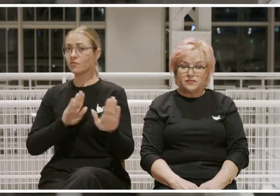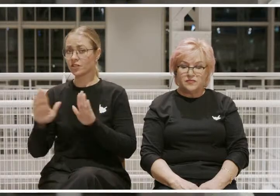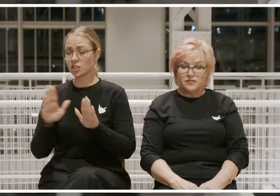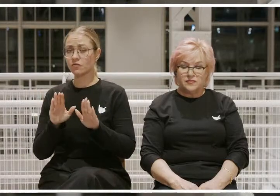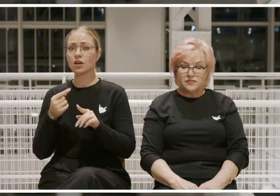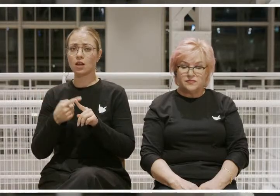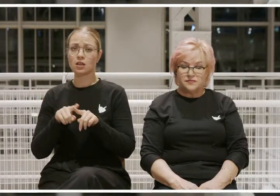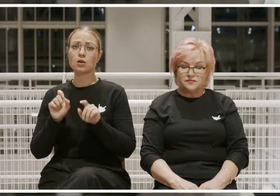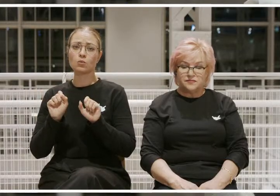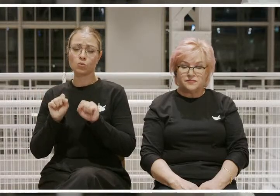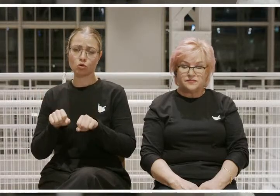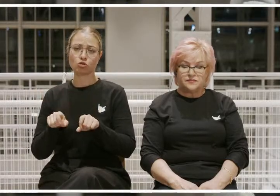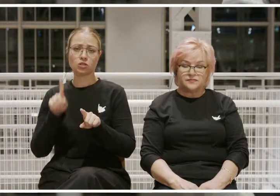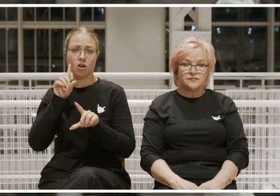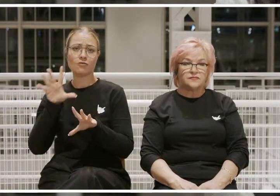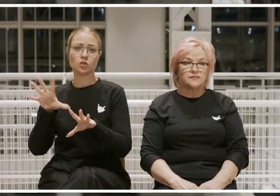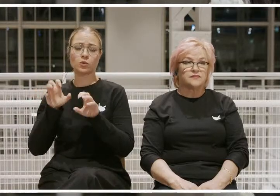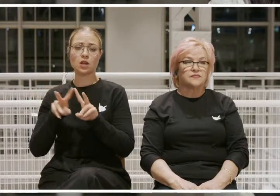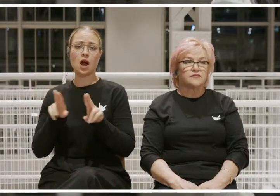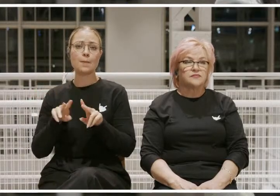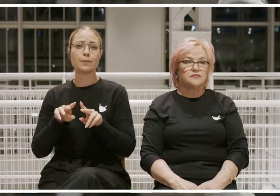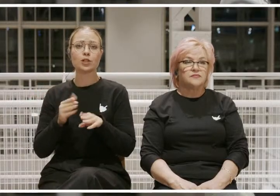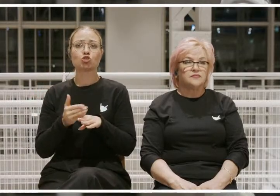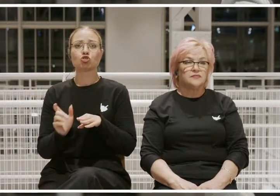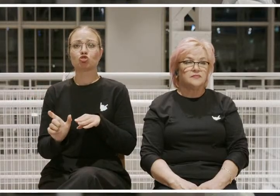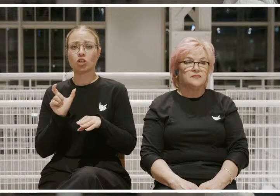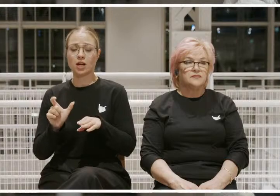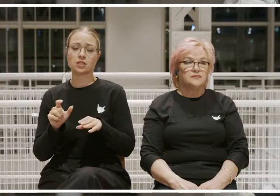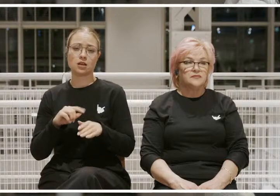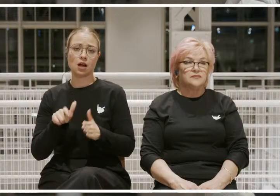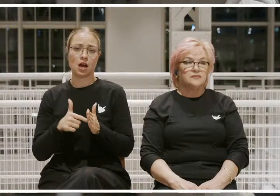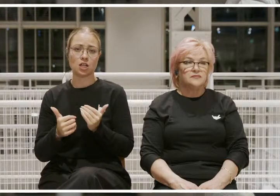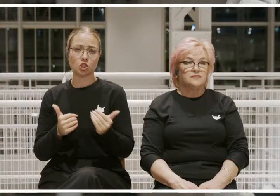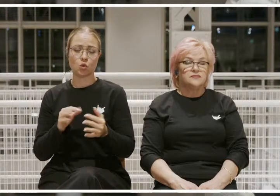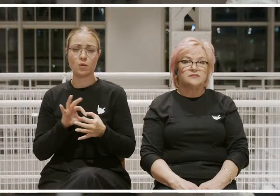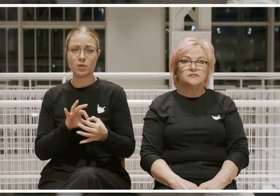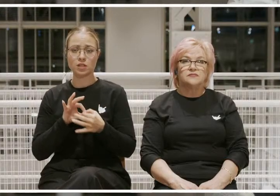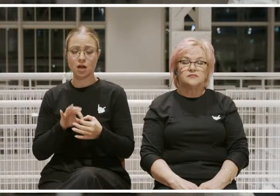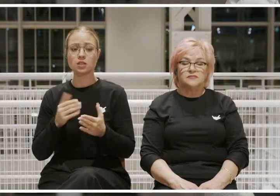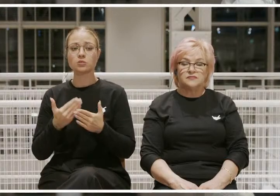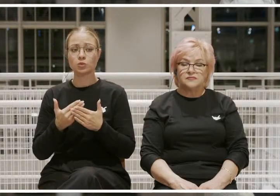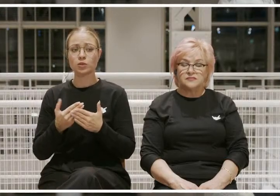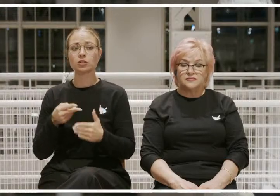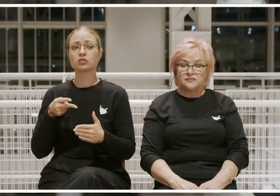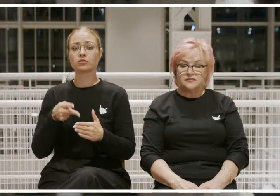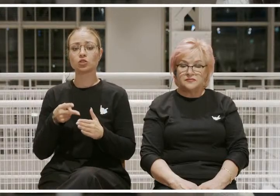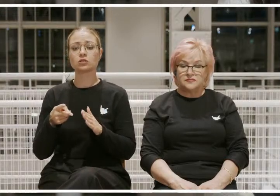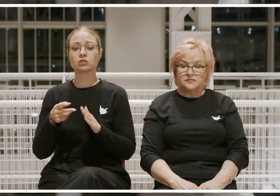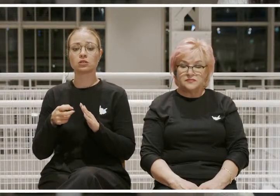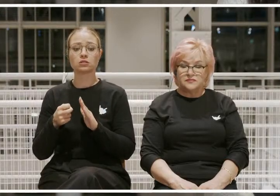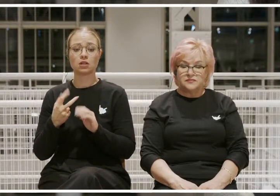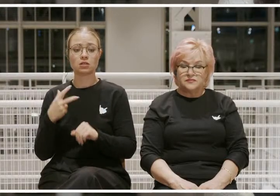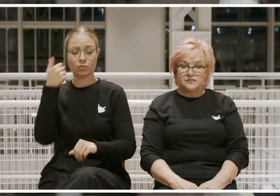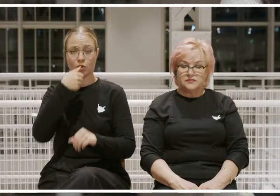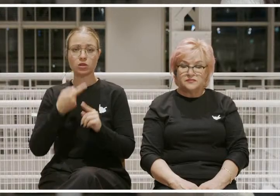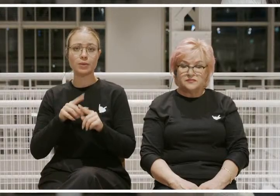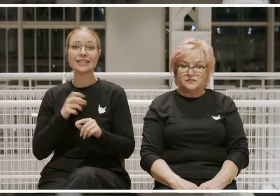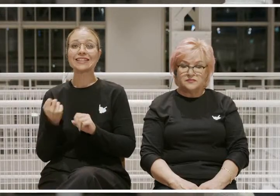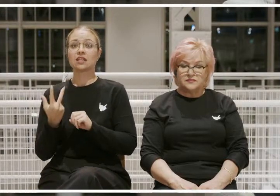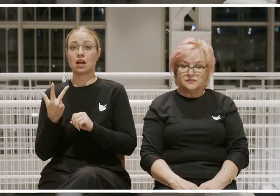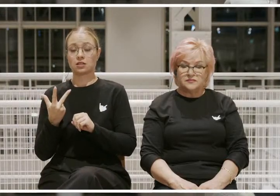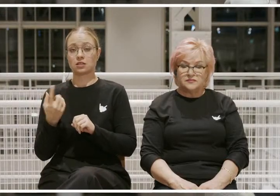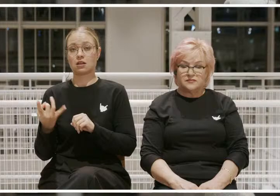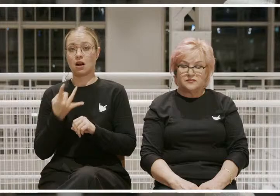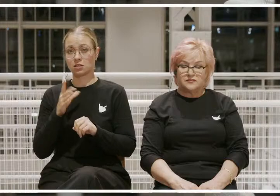2017 was the 13th anniversary of the Biennial. So that year, the Istanbul